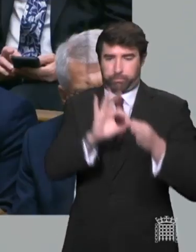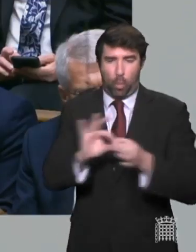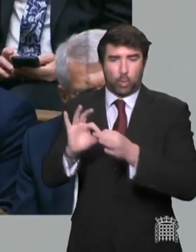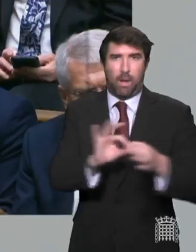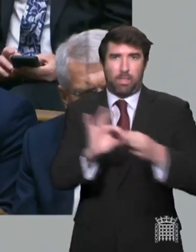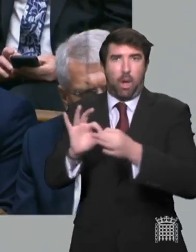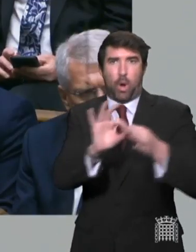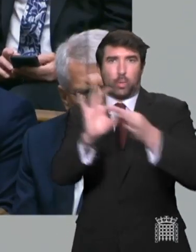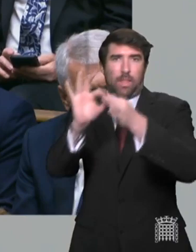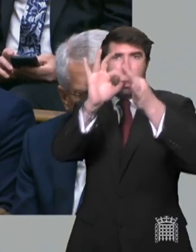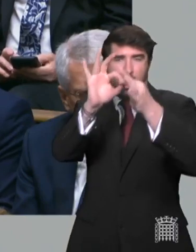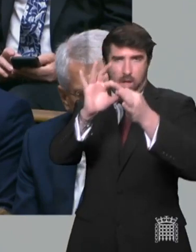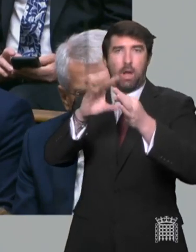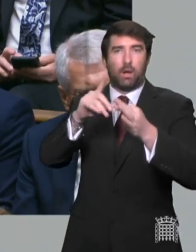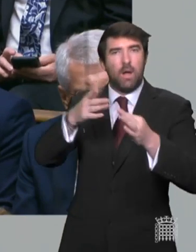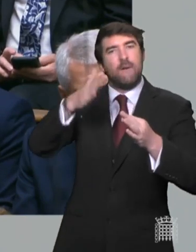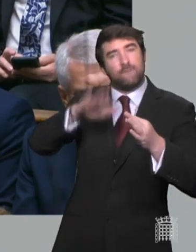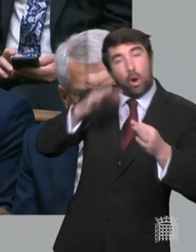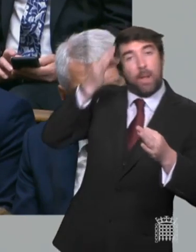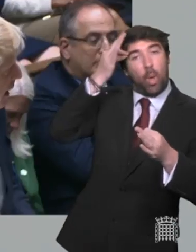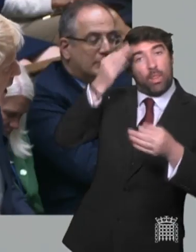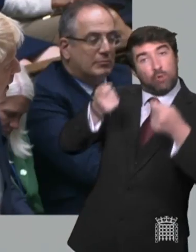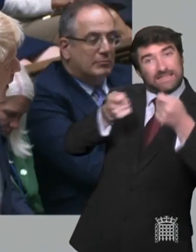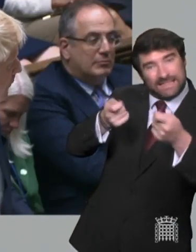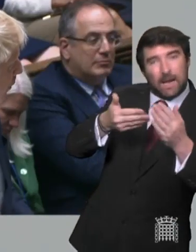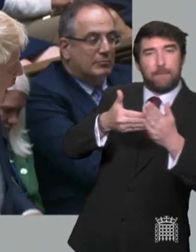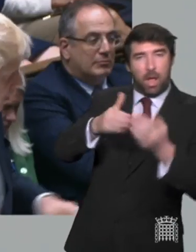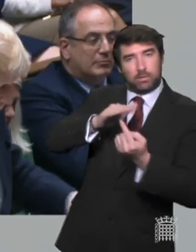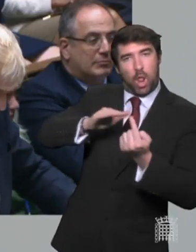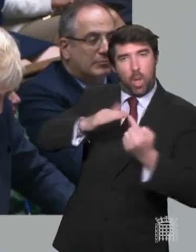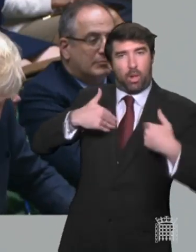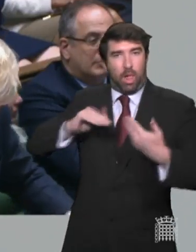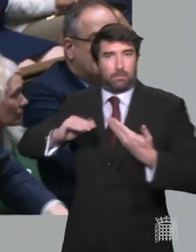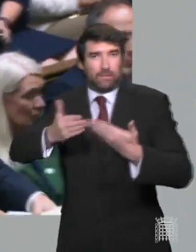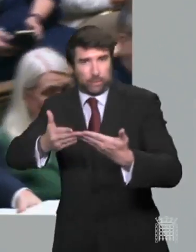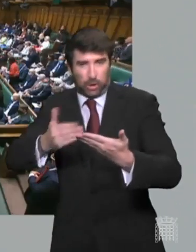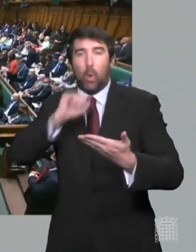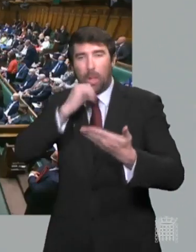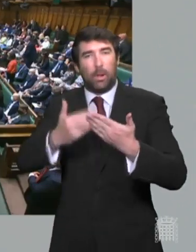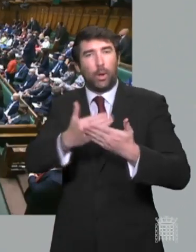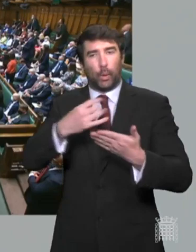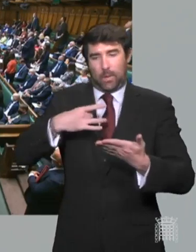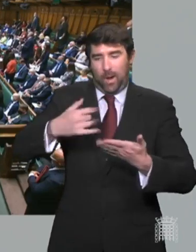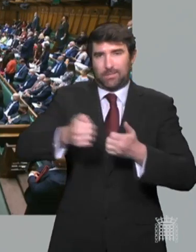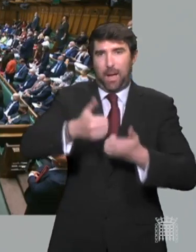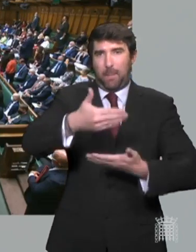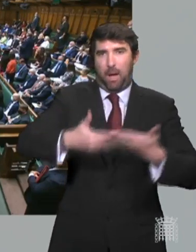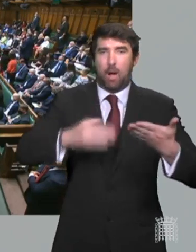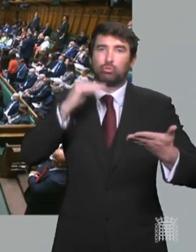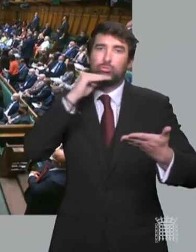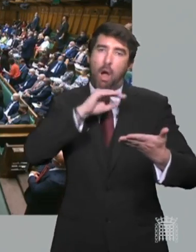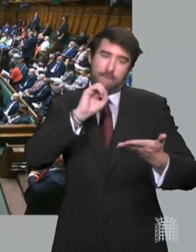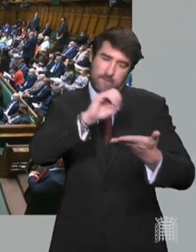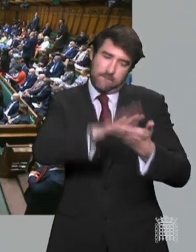local healthcare, but there is more to be done, and that will be done in the forthcoming white paper. Ed David. Mr.